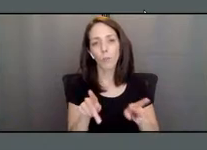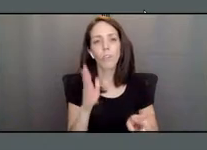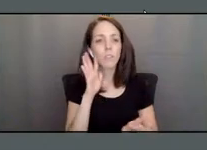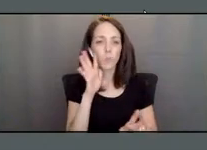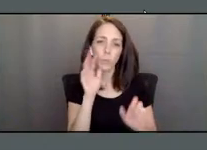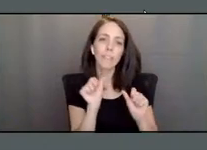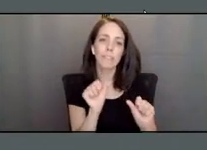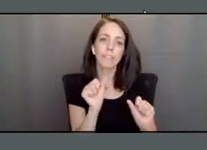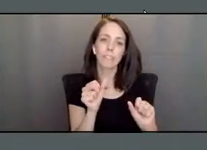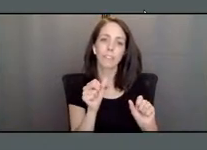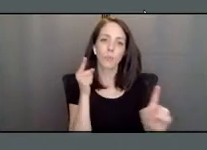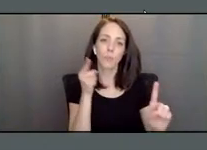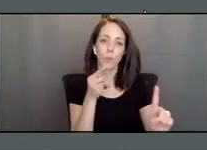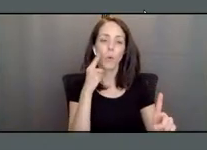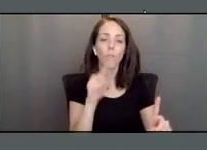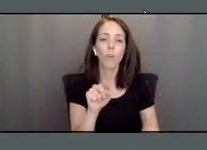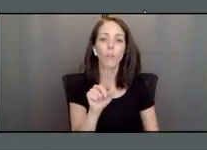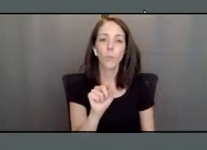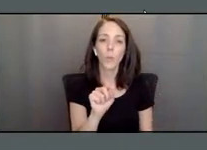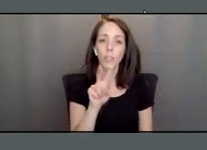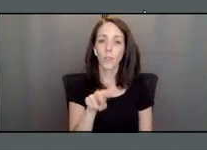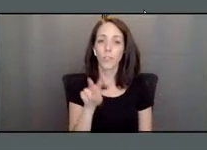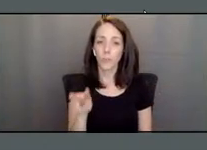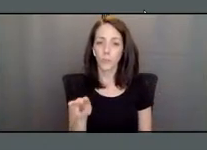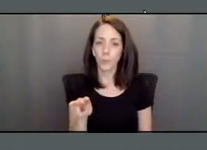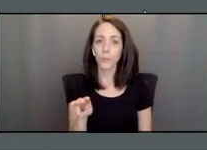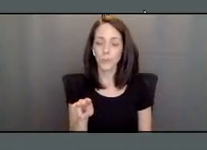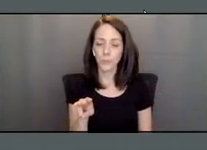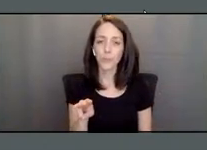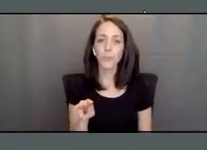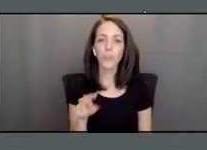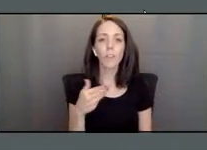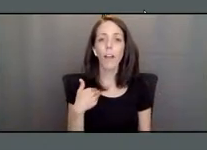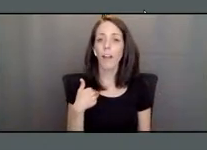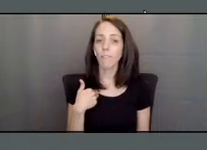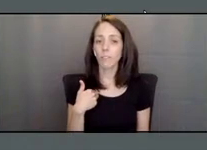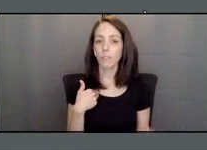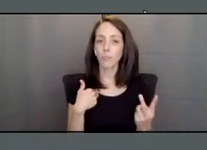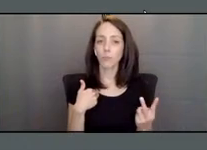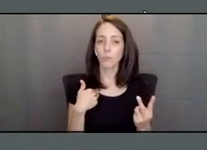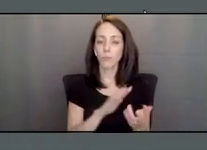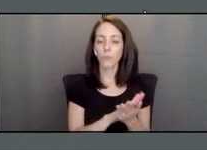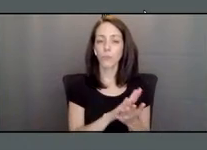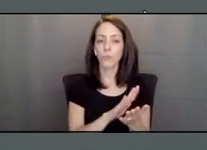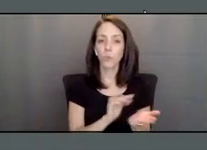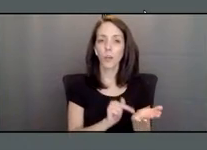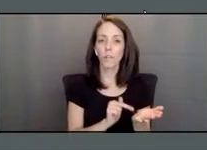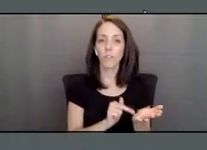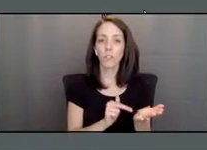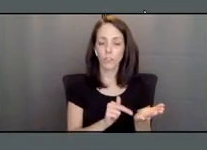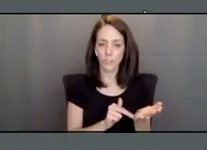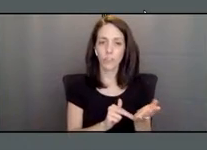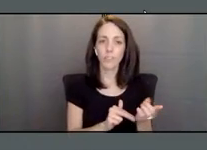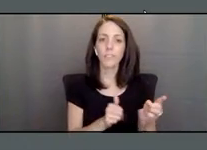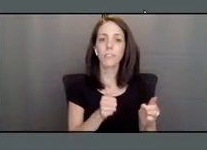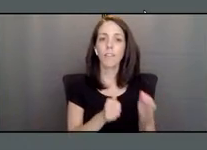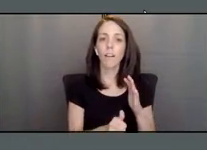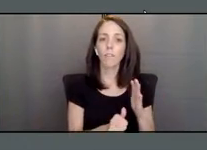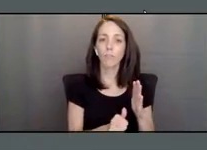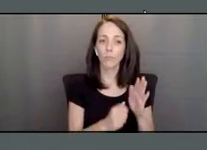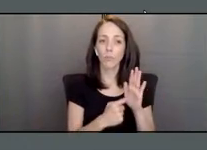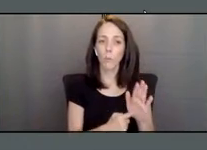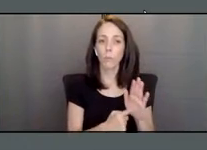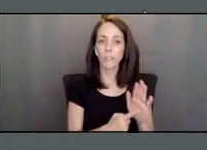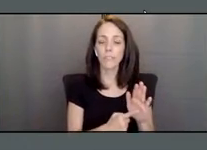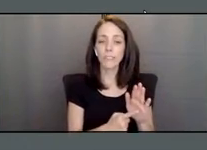the academic year 2022. There have been 2 School of Nursing underrepresented student interest groups that I started, and CDI